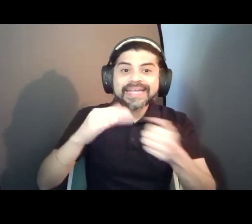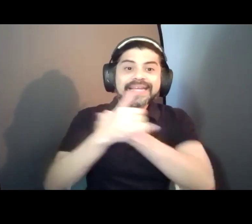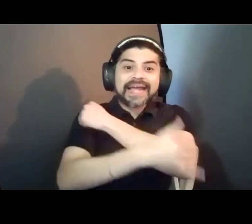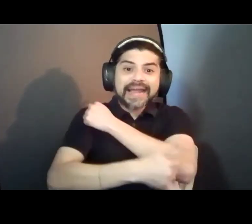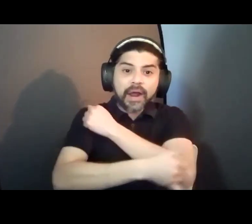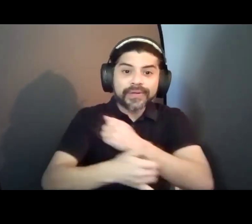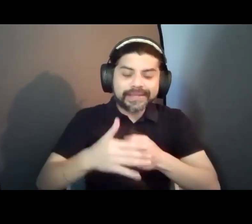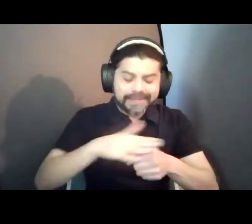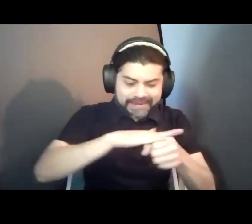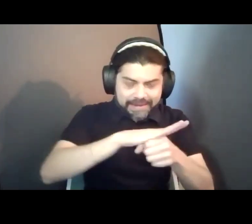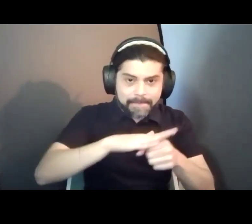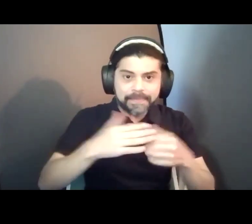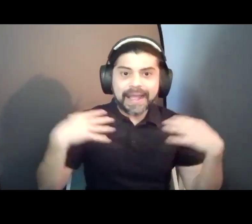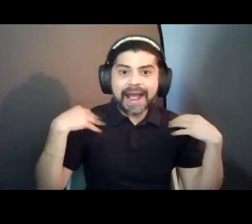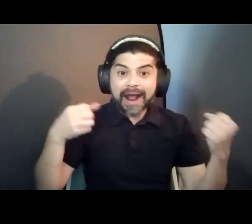will be